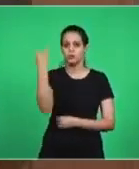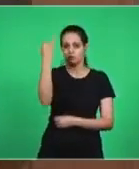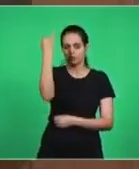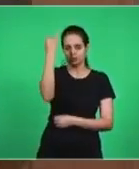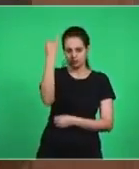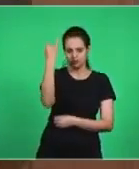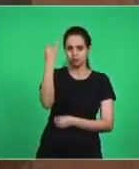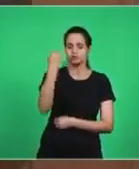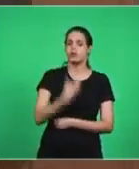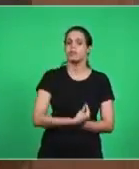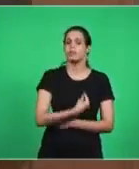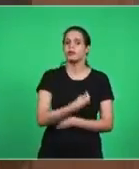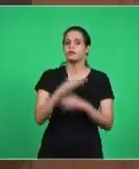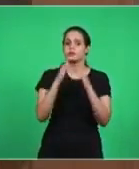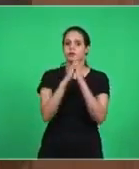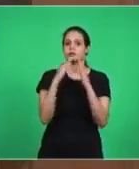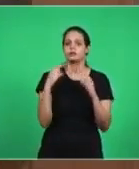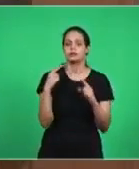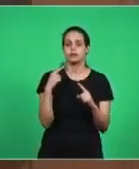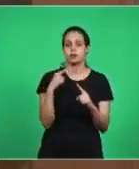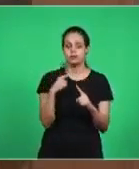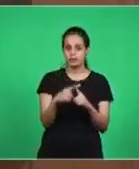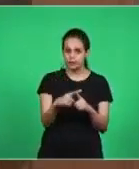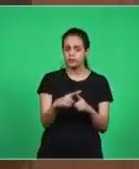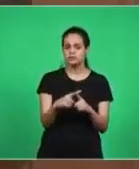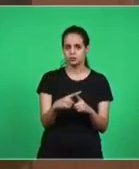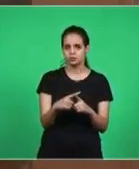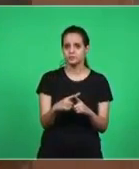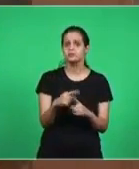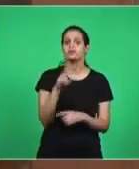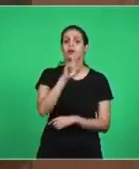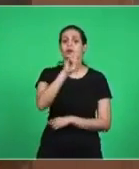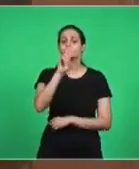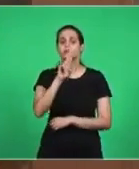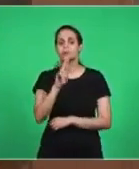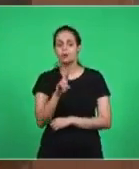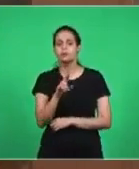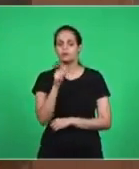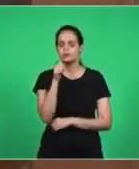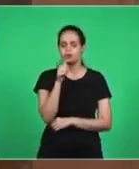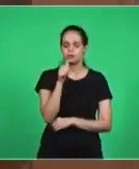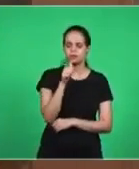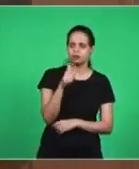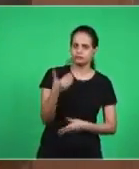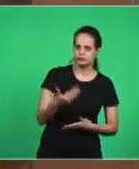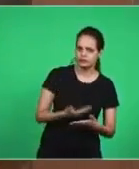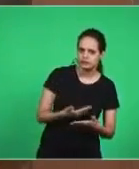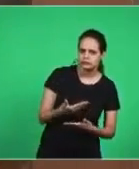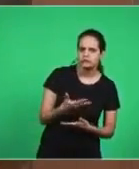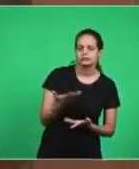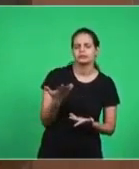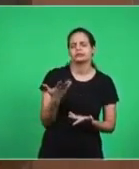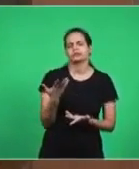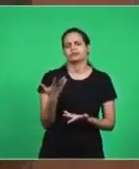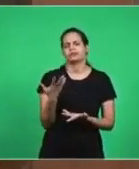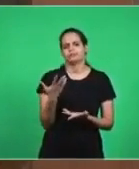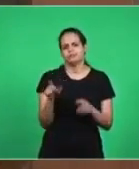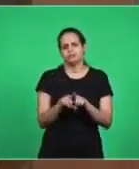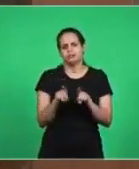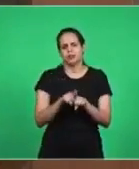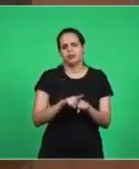is very important for the life of the church. We're mentioning her name, and others that want to go straight from the topic, don't do